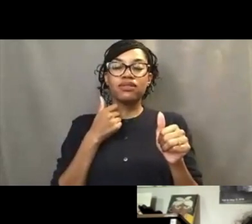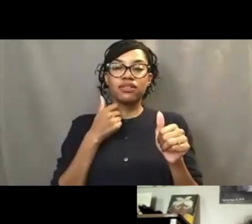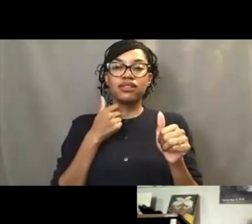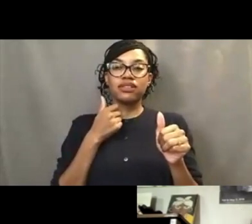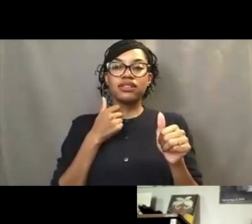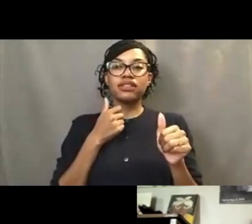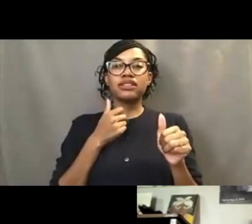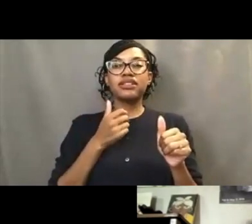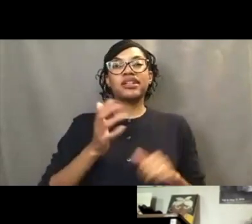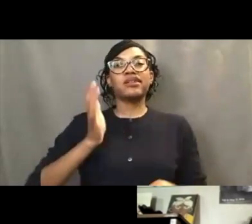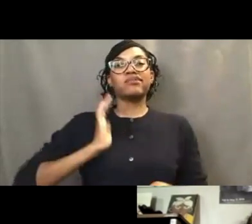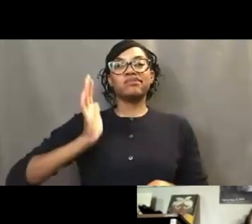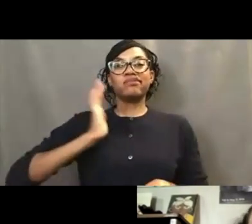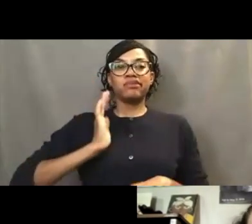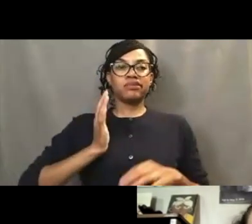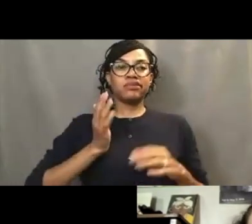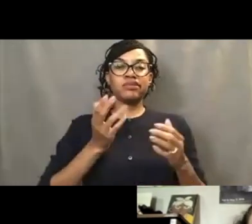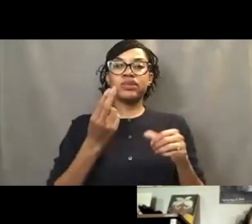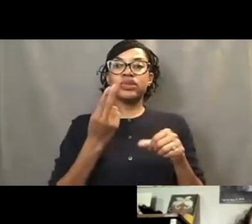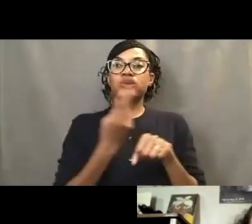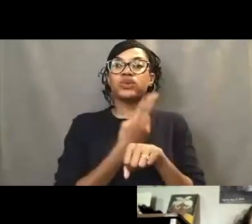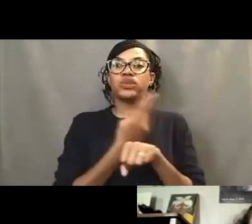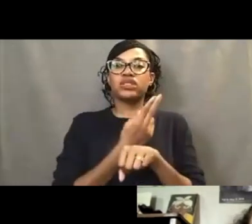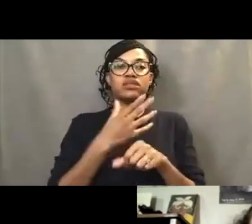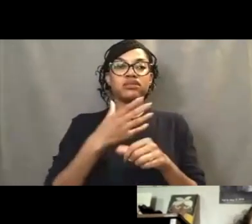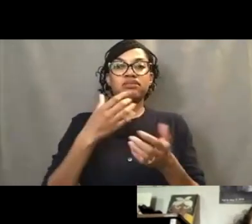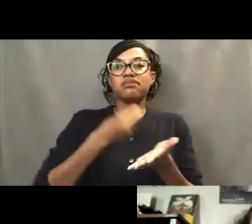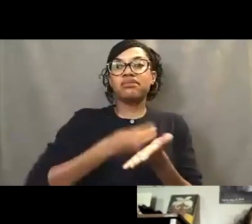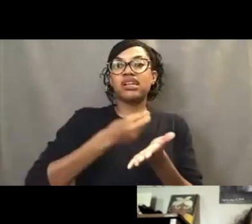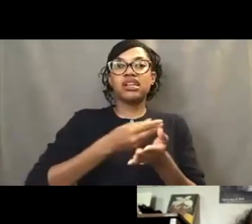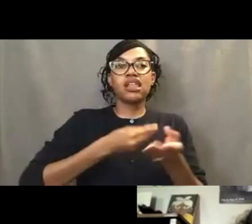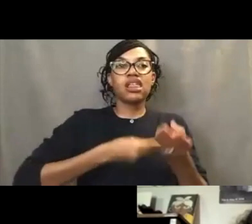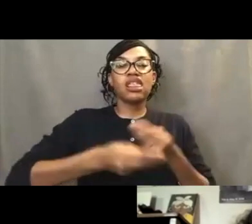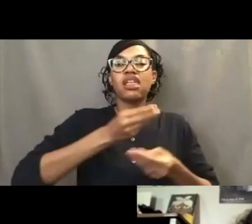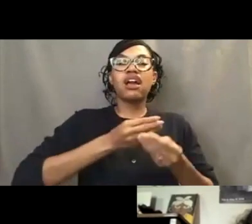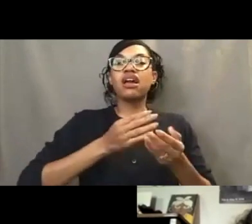authentic power building and struggle with one another.